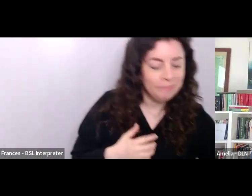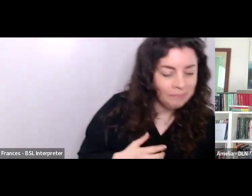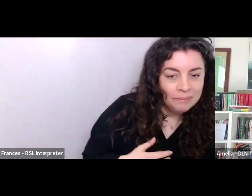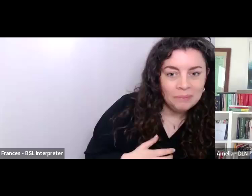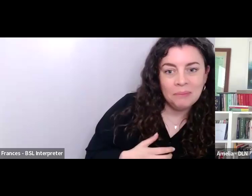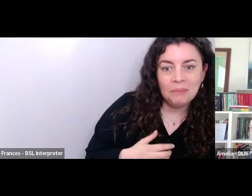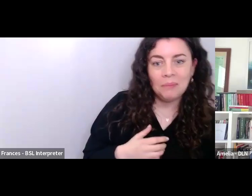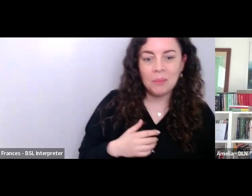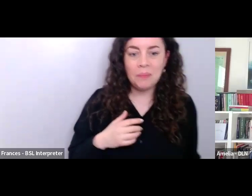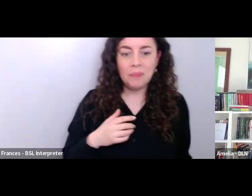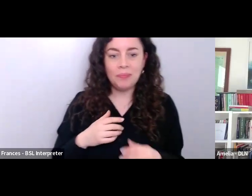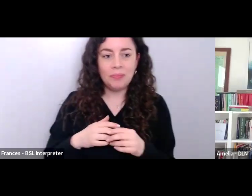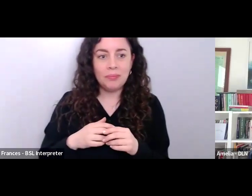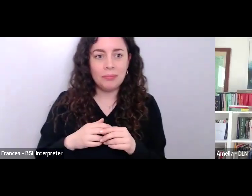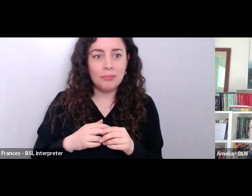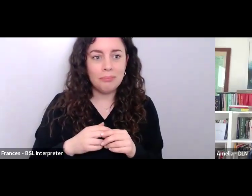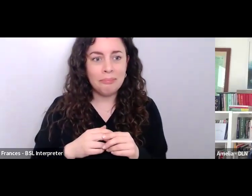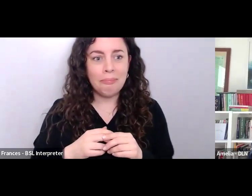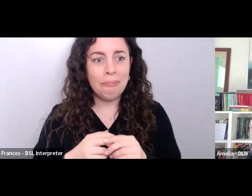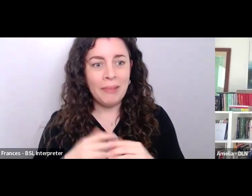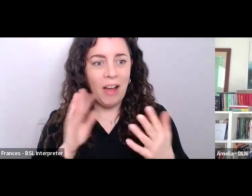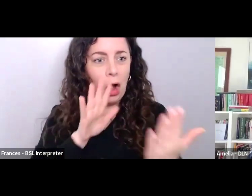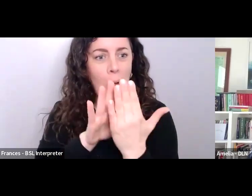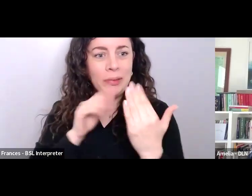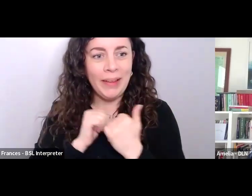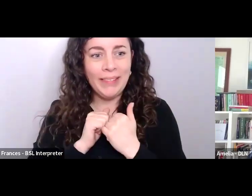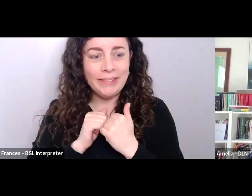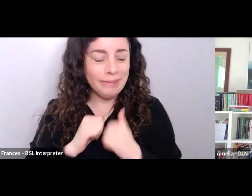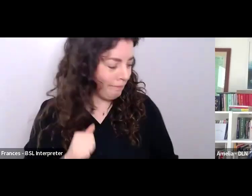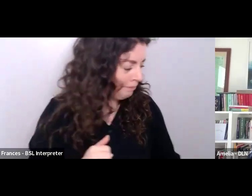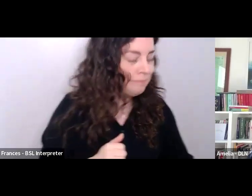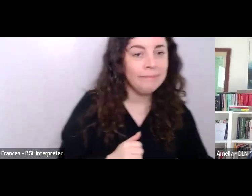It is for me. It